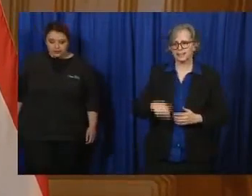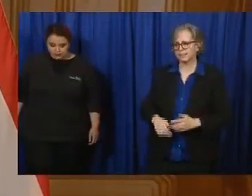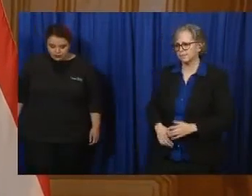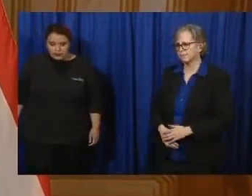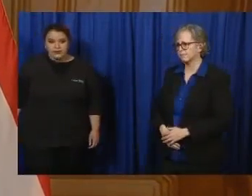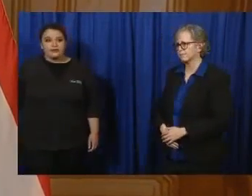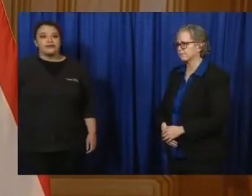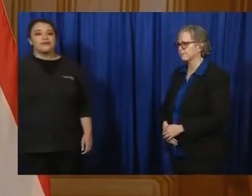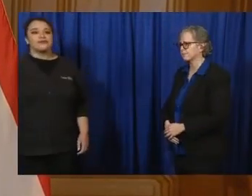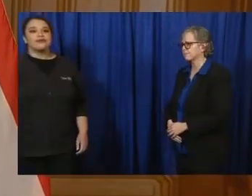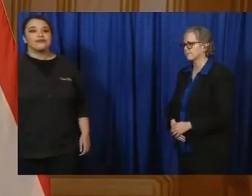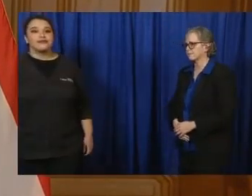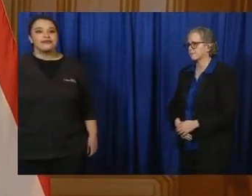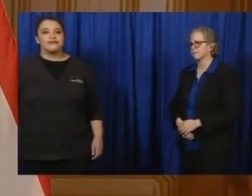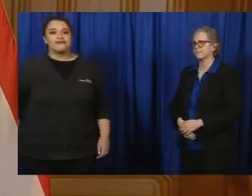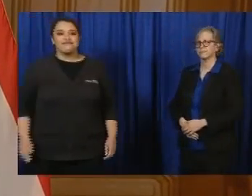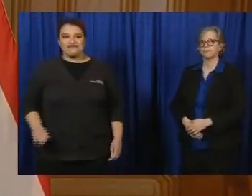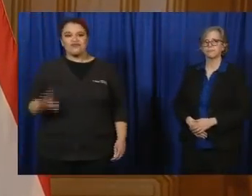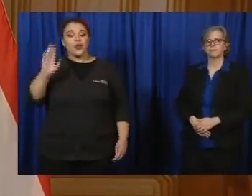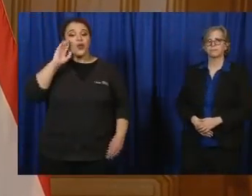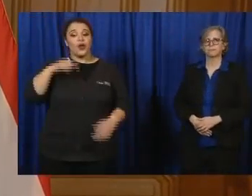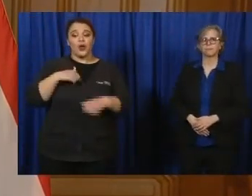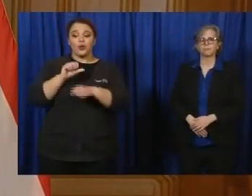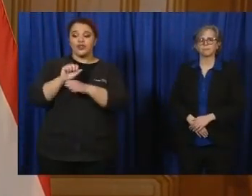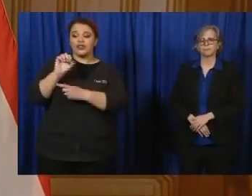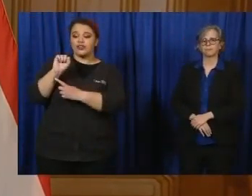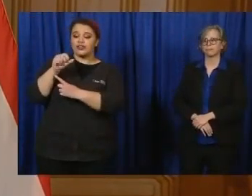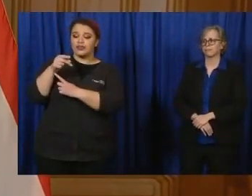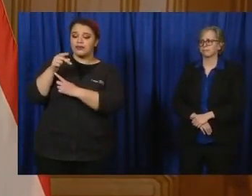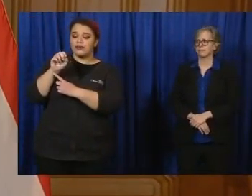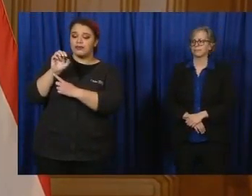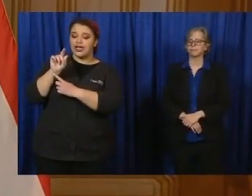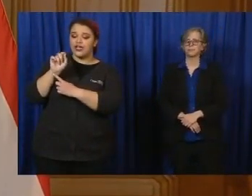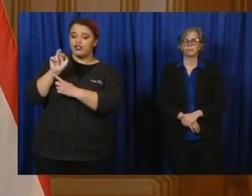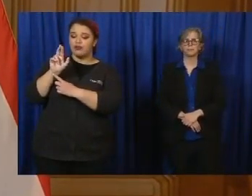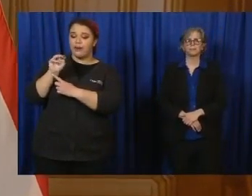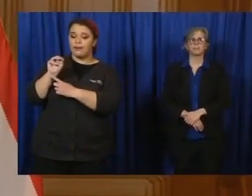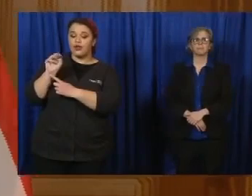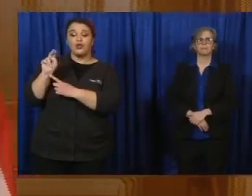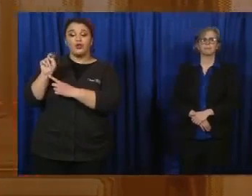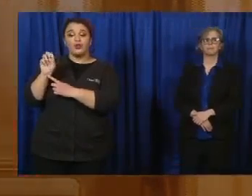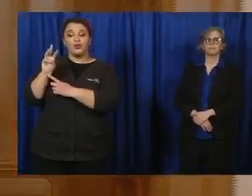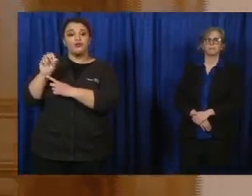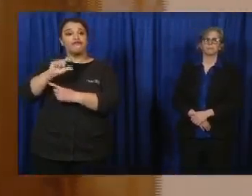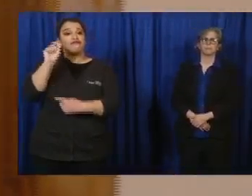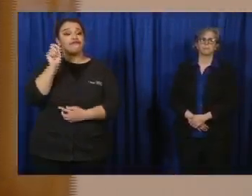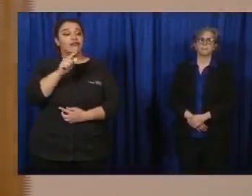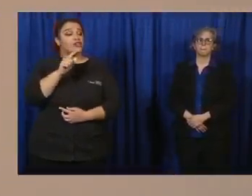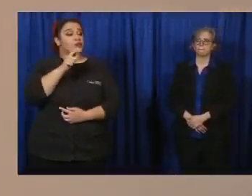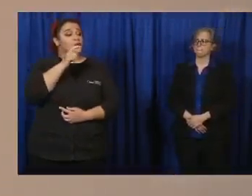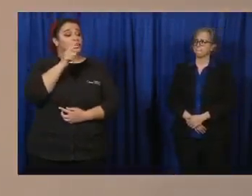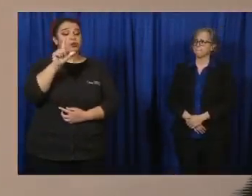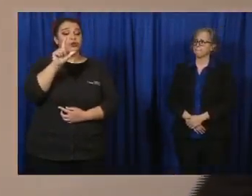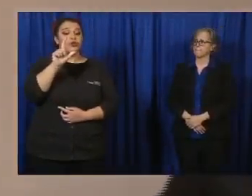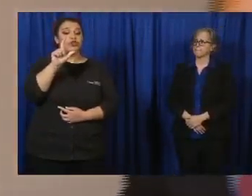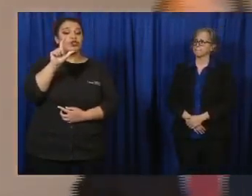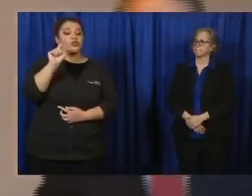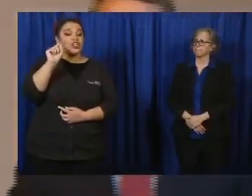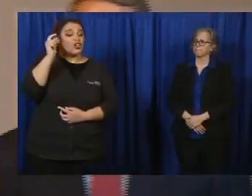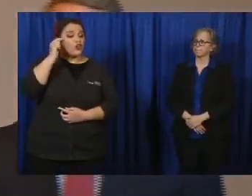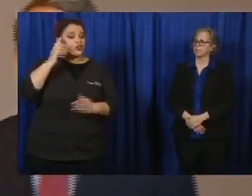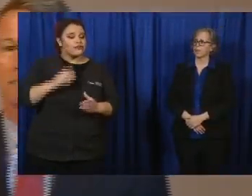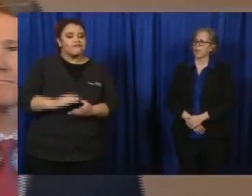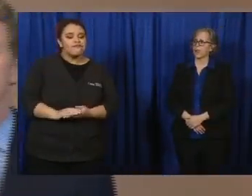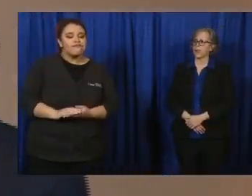Hi, this is Molly Martinez with Spectrum News. I have a question for the Lieutenant Governor. Now that this Battelle deal